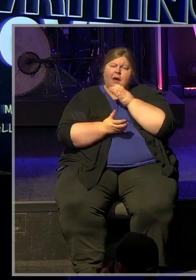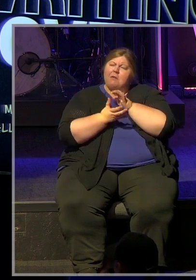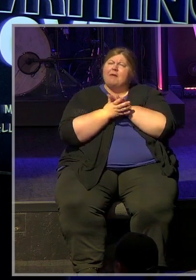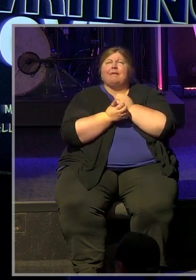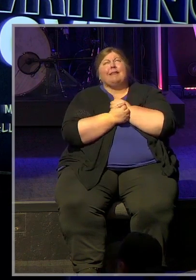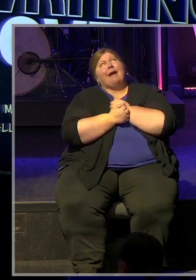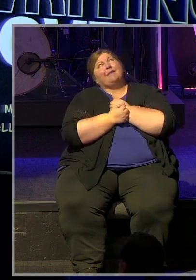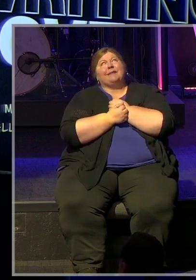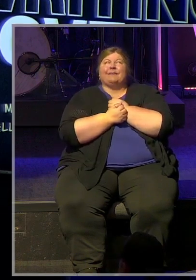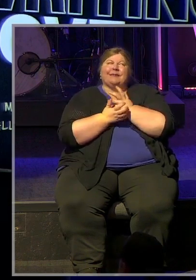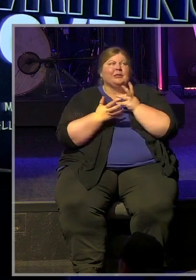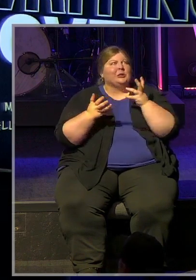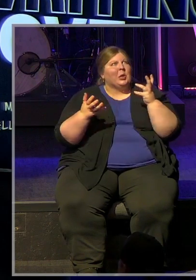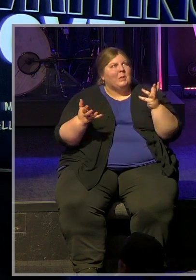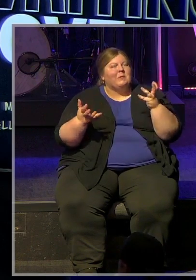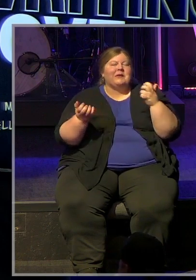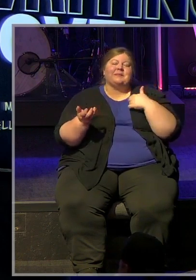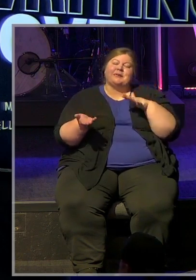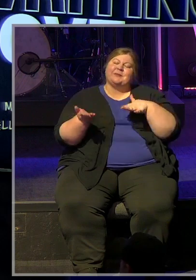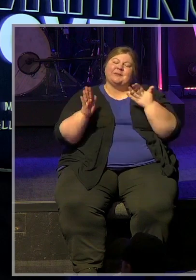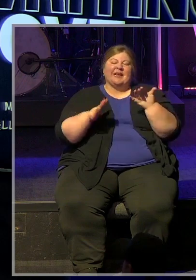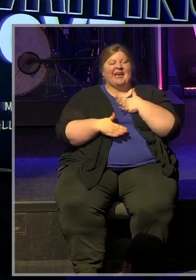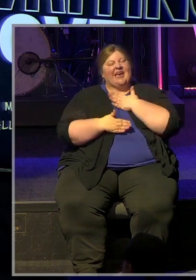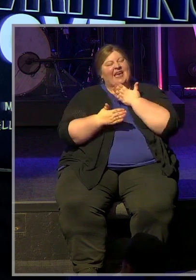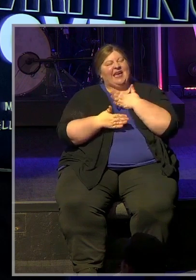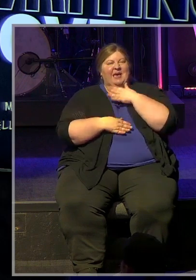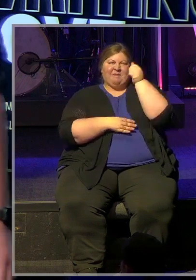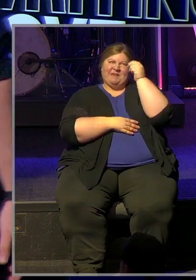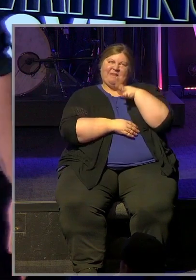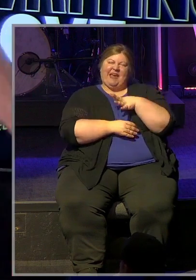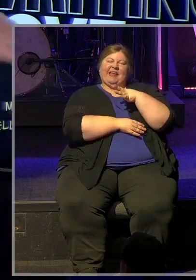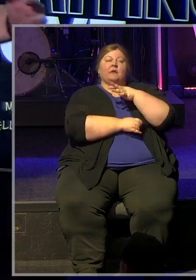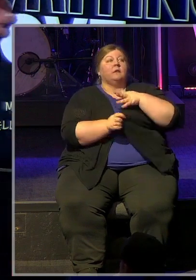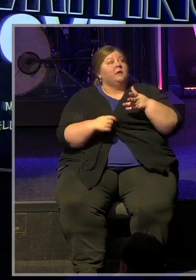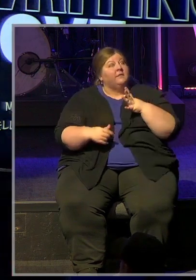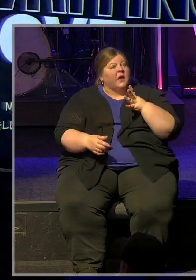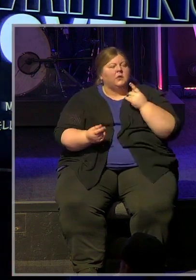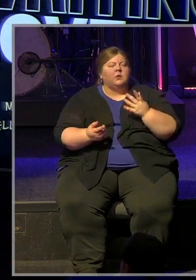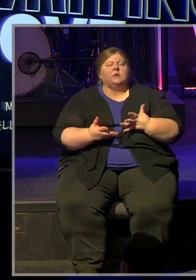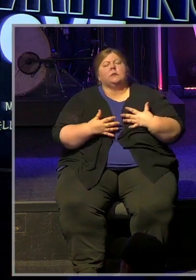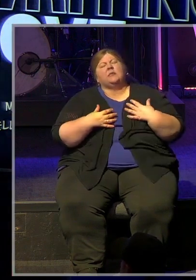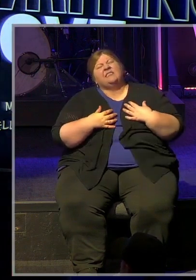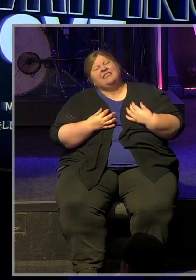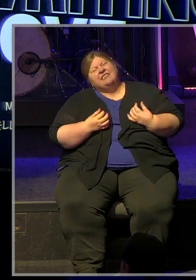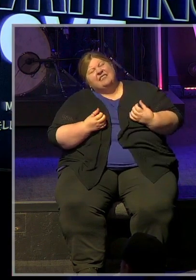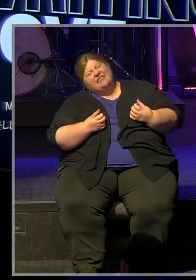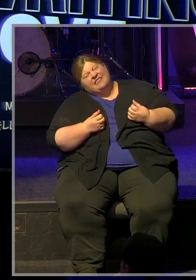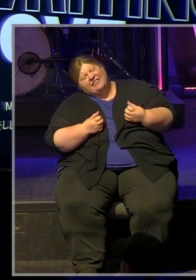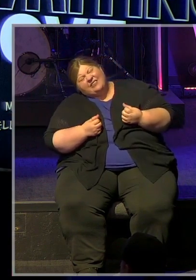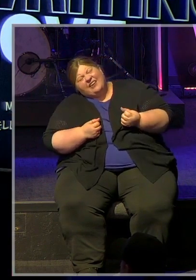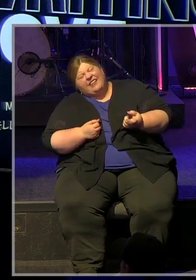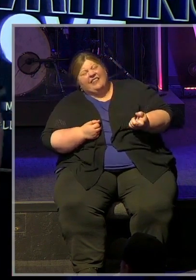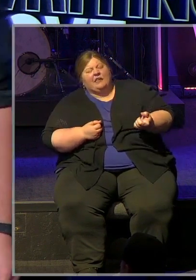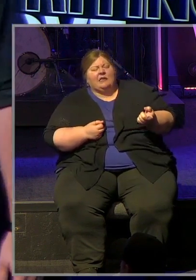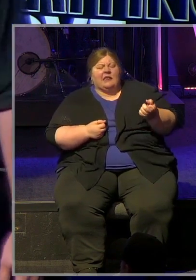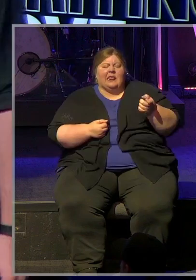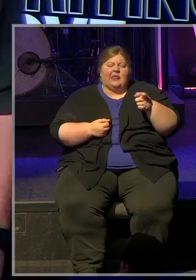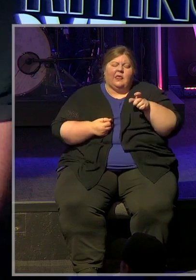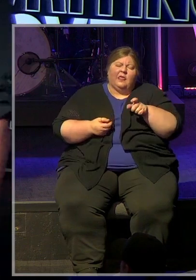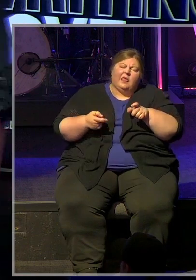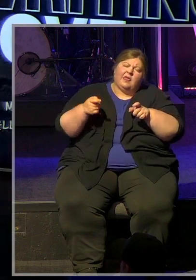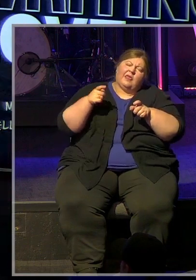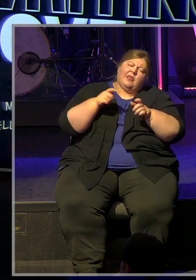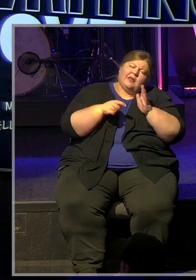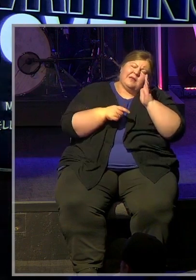so much that she wants me to die a happy man." So what does he do? He musters all of his energy, all of his strength. He gets out of